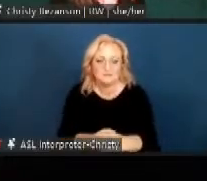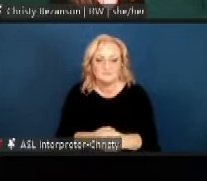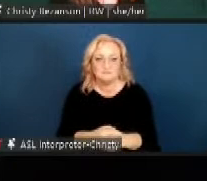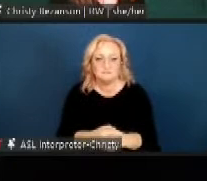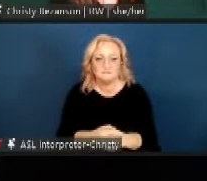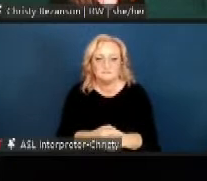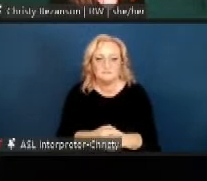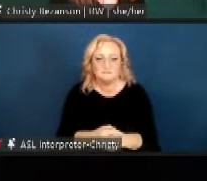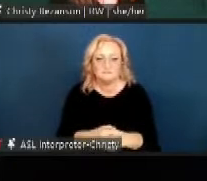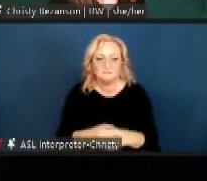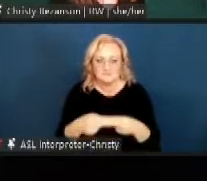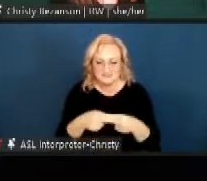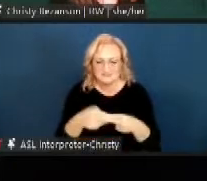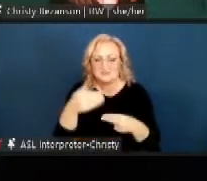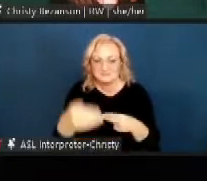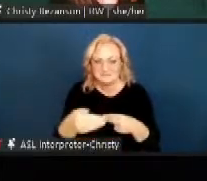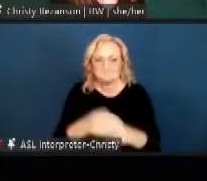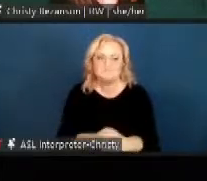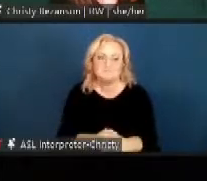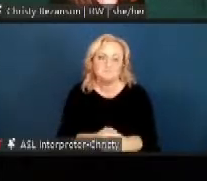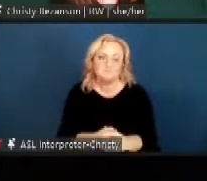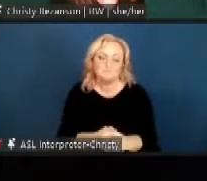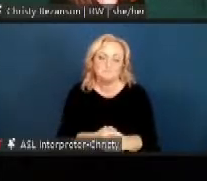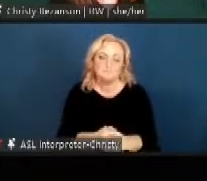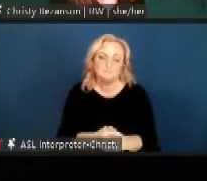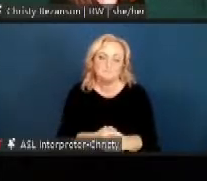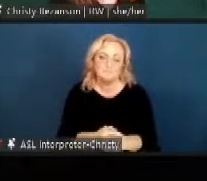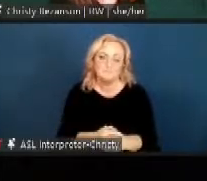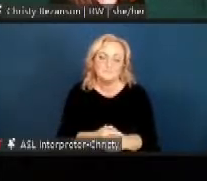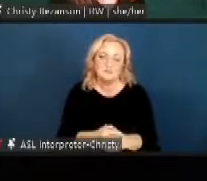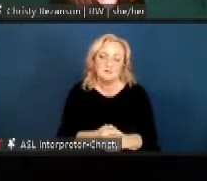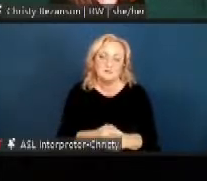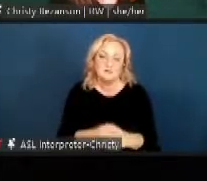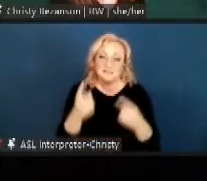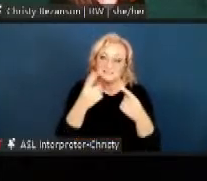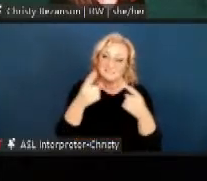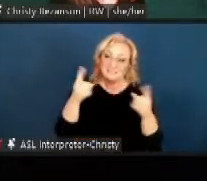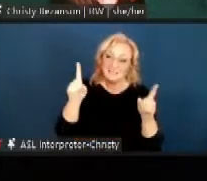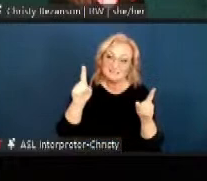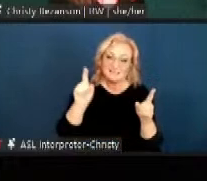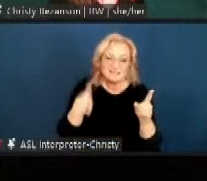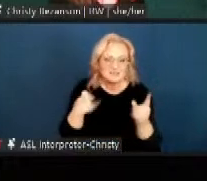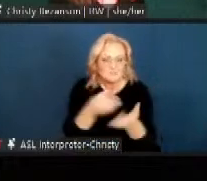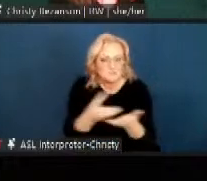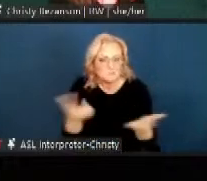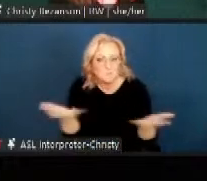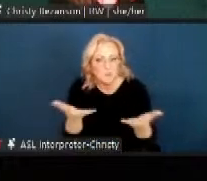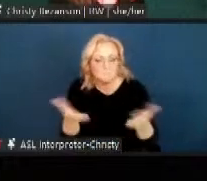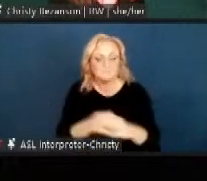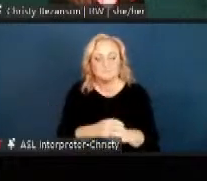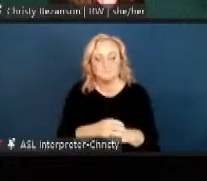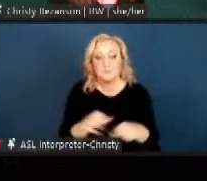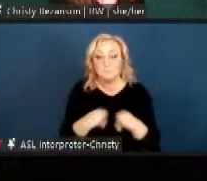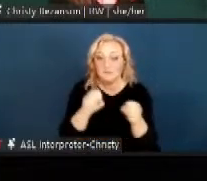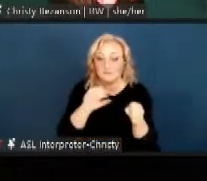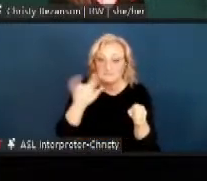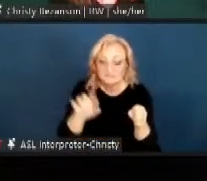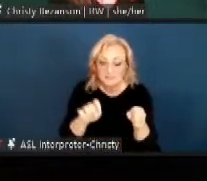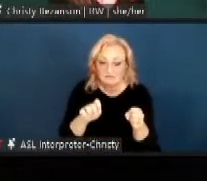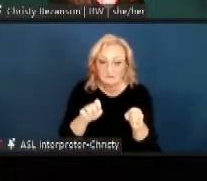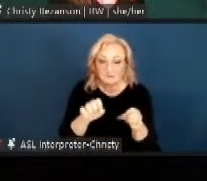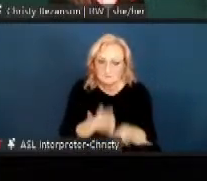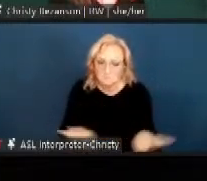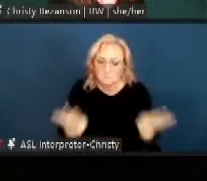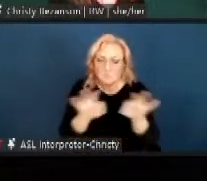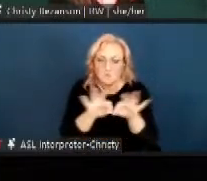Next slide, thank you. So what do the resources for success mean? In order to break this cycle, the right avenue and platform for